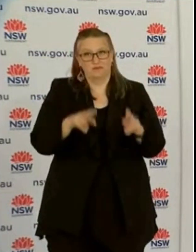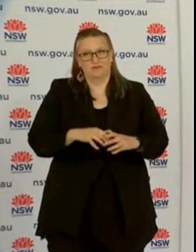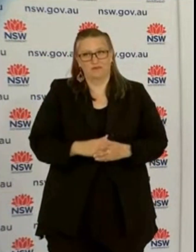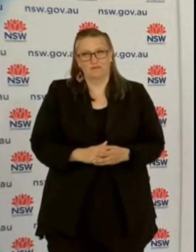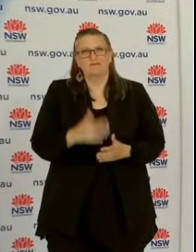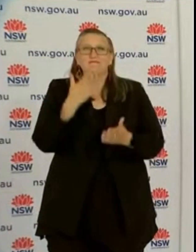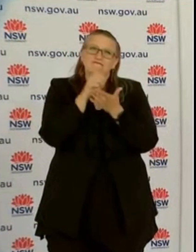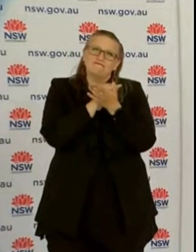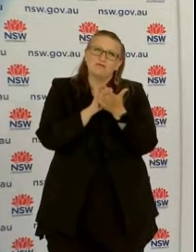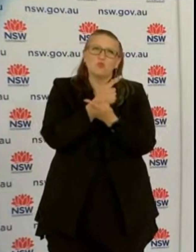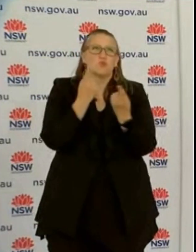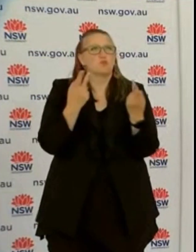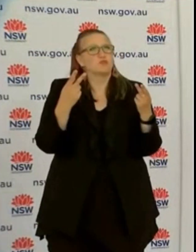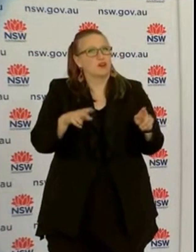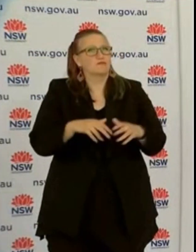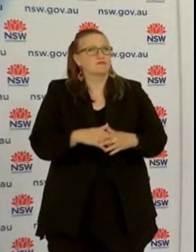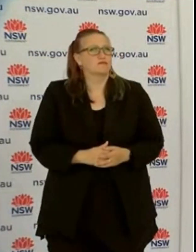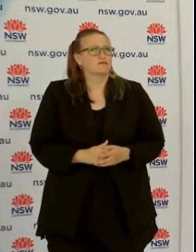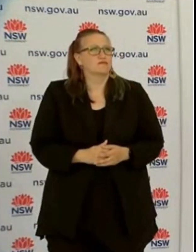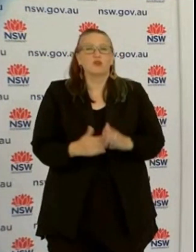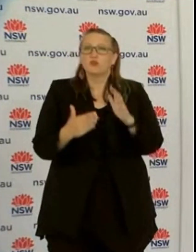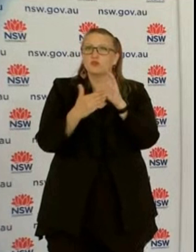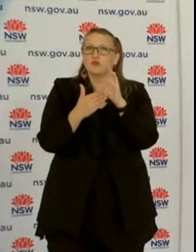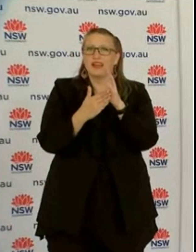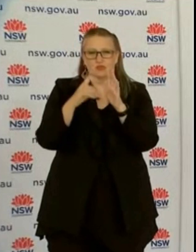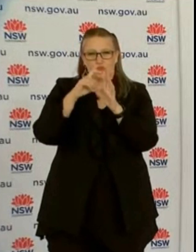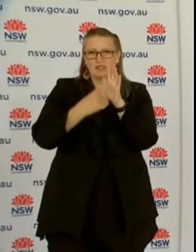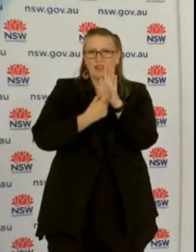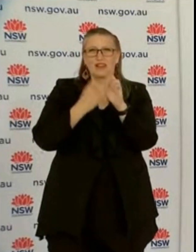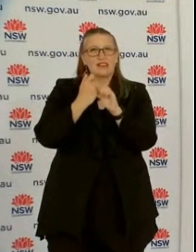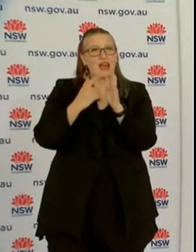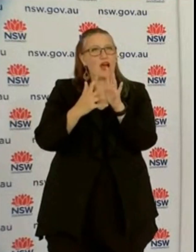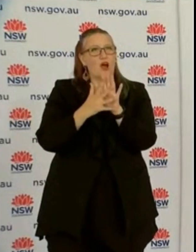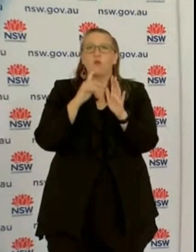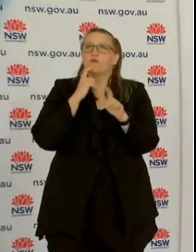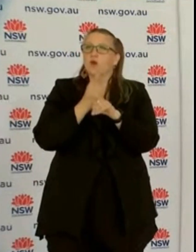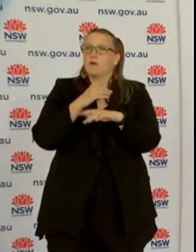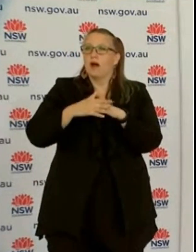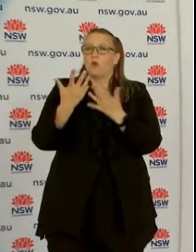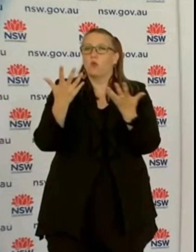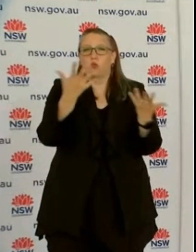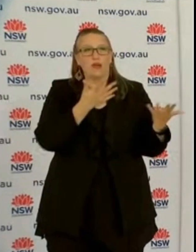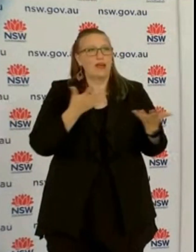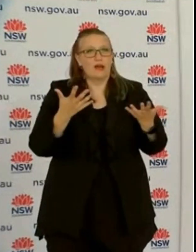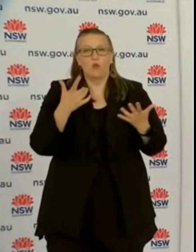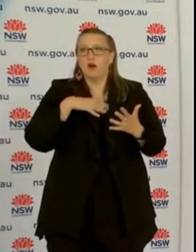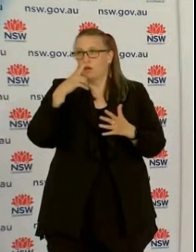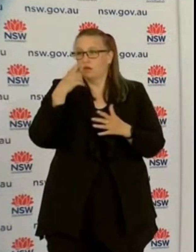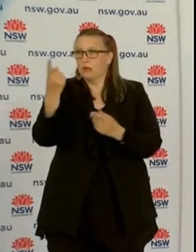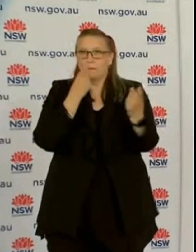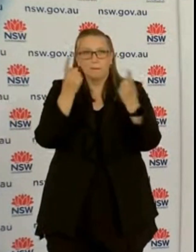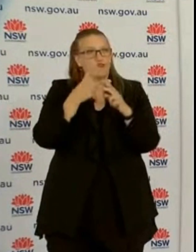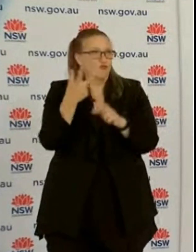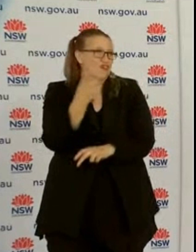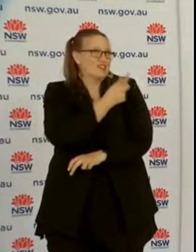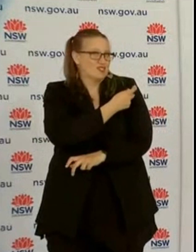Dr. Gal today will in particular highlight the suburbs where we're calling out people to come and get vaccinated. It's really important for us to move